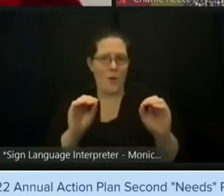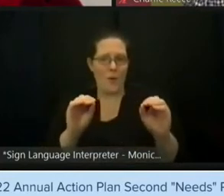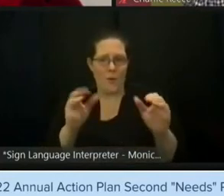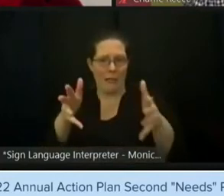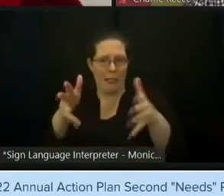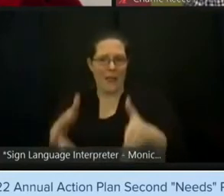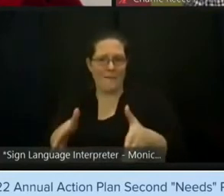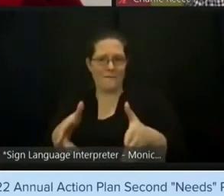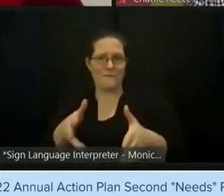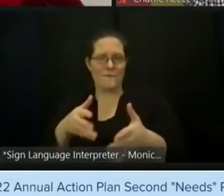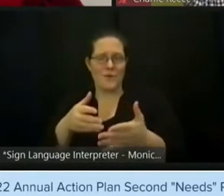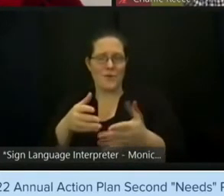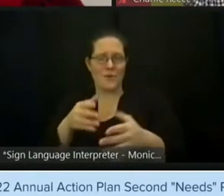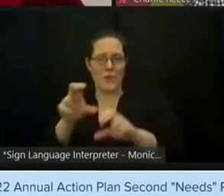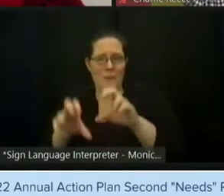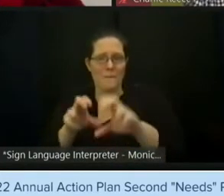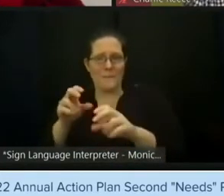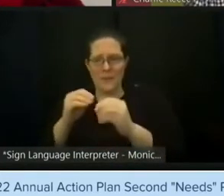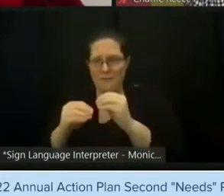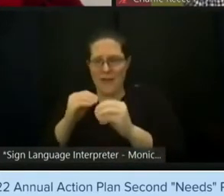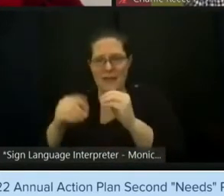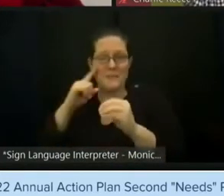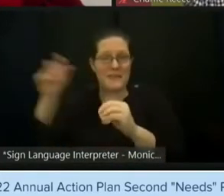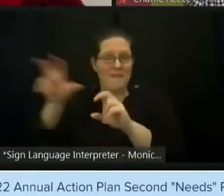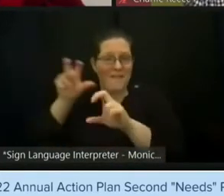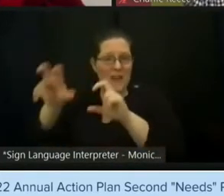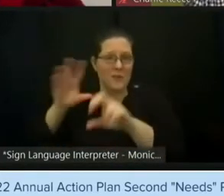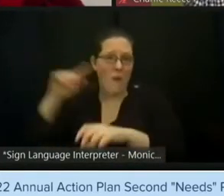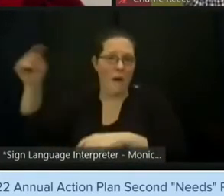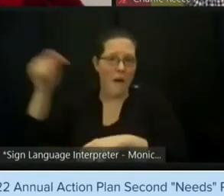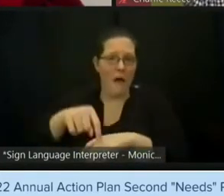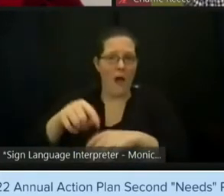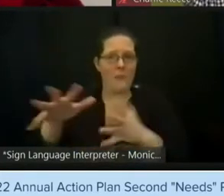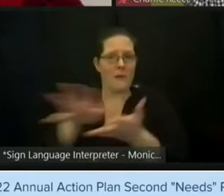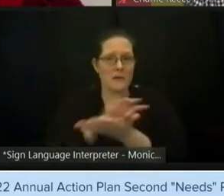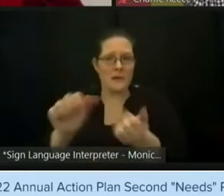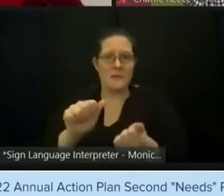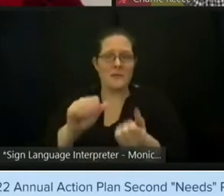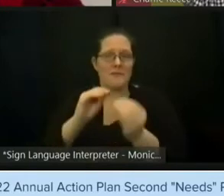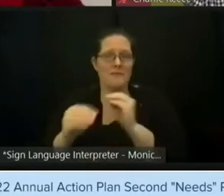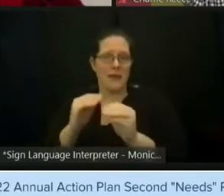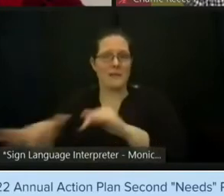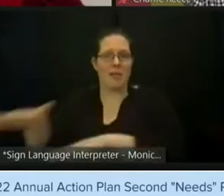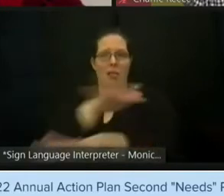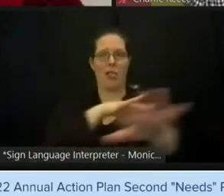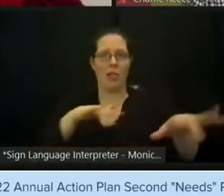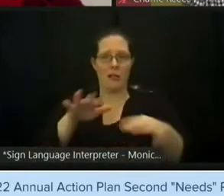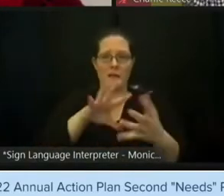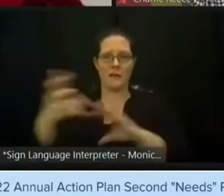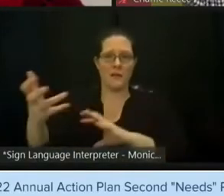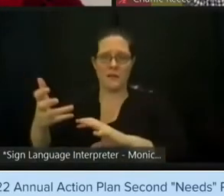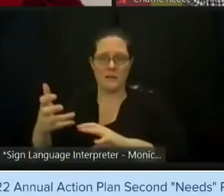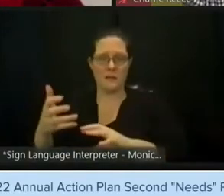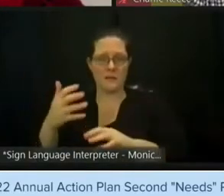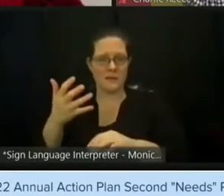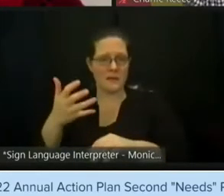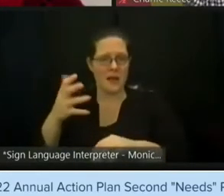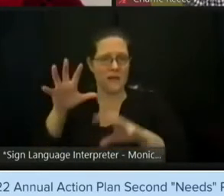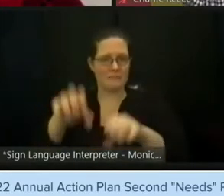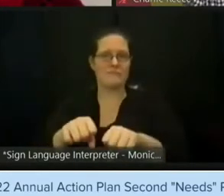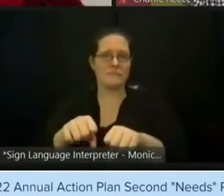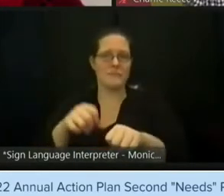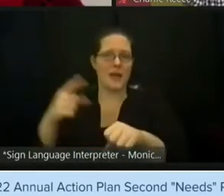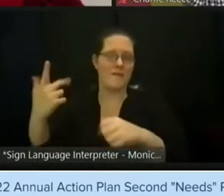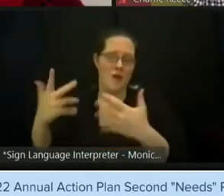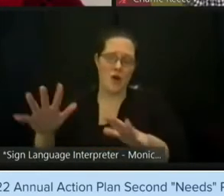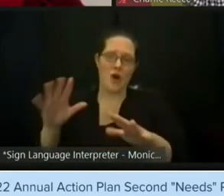repair because the investors will have come in, swooped and done flip and fix, flip and sell